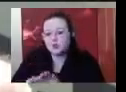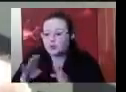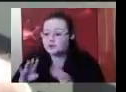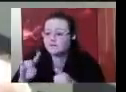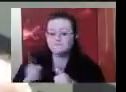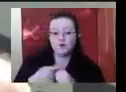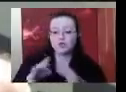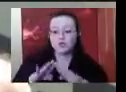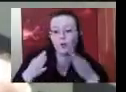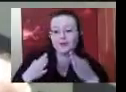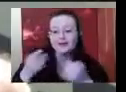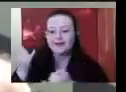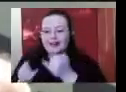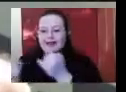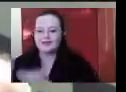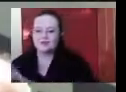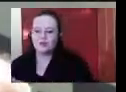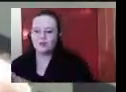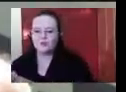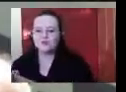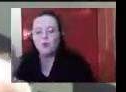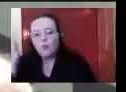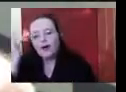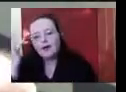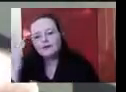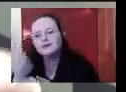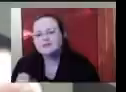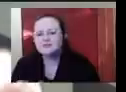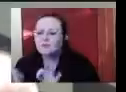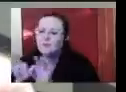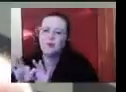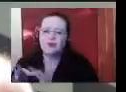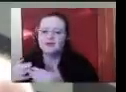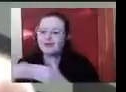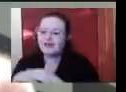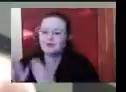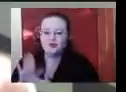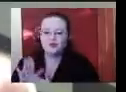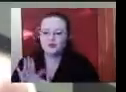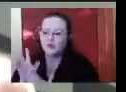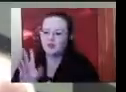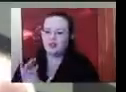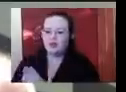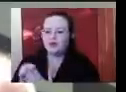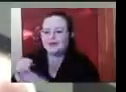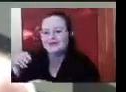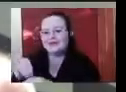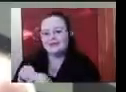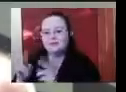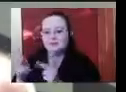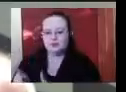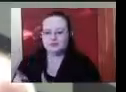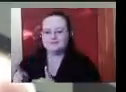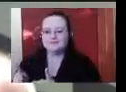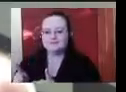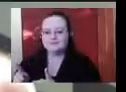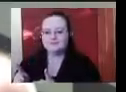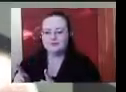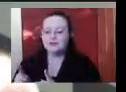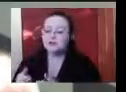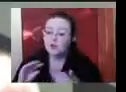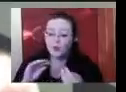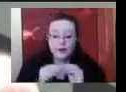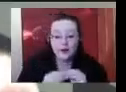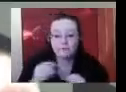to close, because of the importance of in-person learning. So in order to keep our cases low, we need to